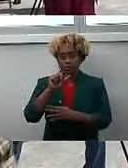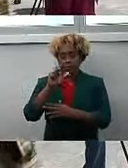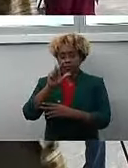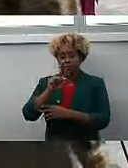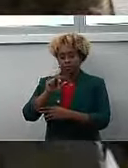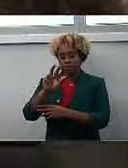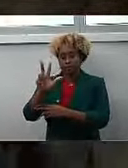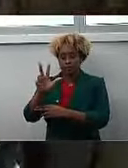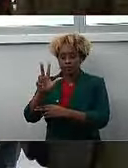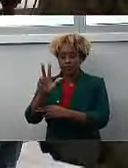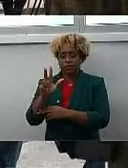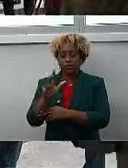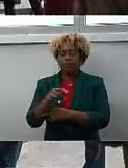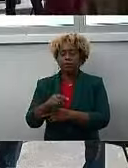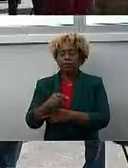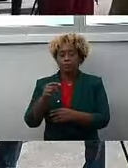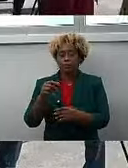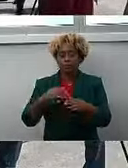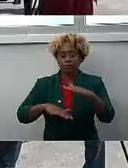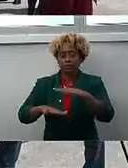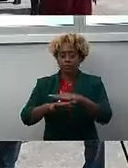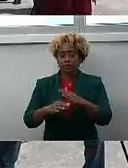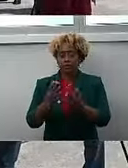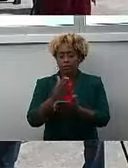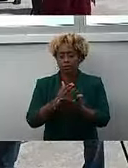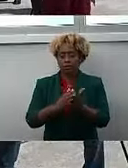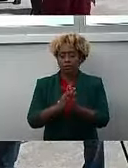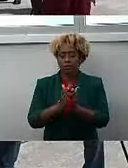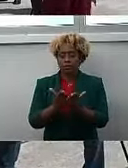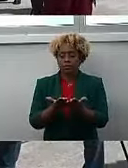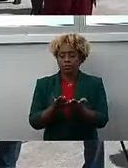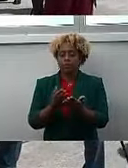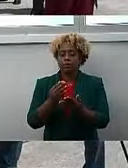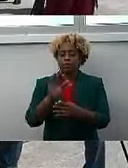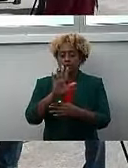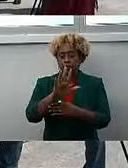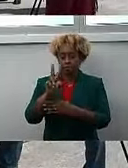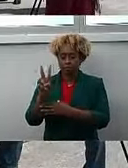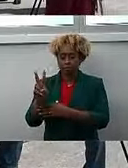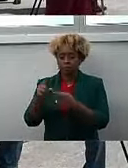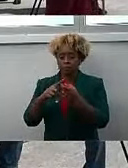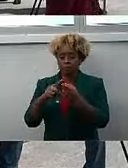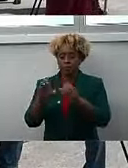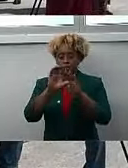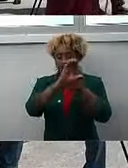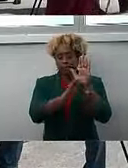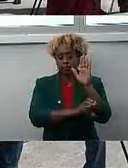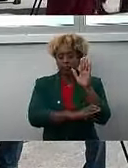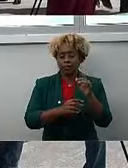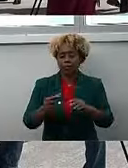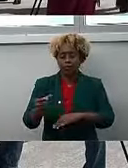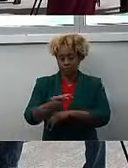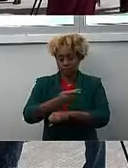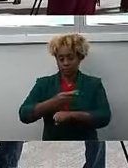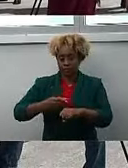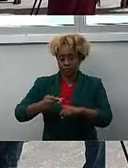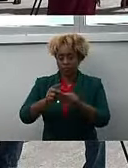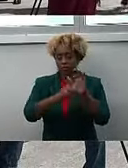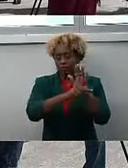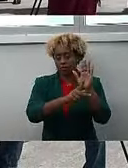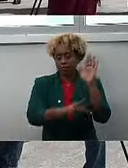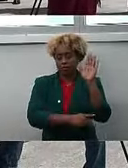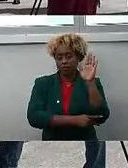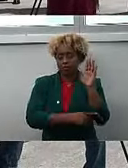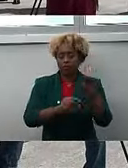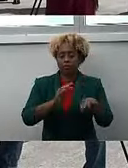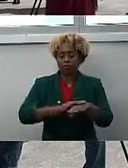2023, issued under subsection 1 of section 52 of the Constitution of Grenada. Parliament was prorogued on the fourth